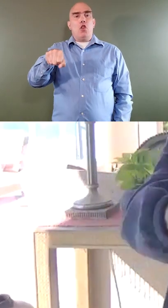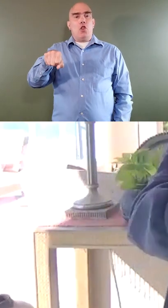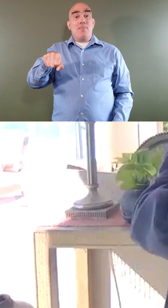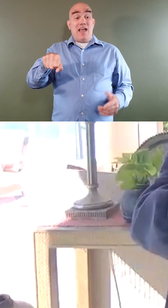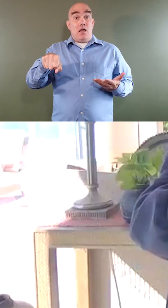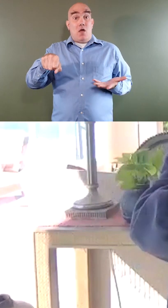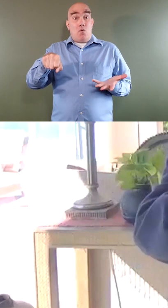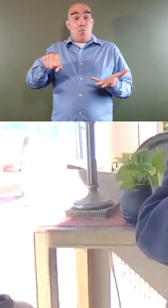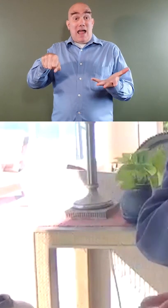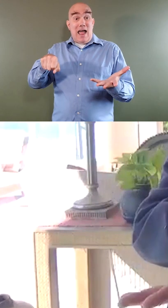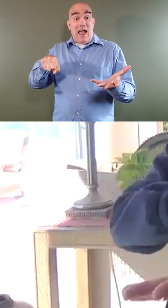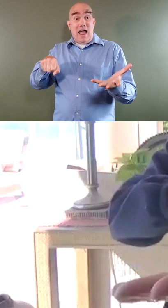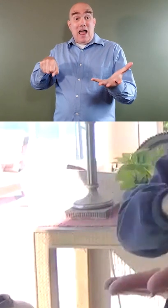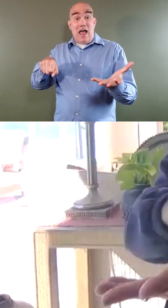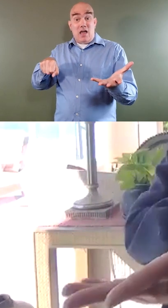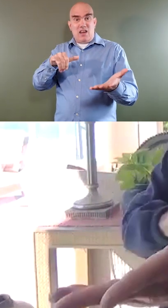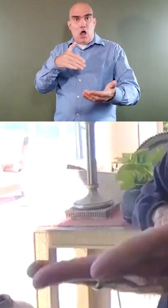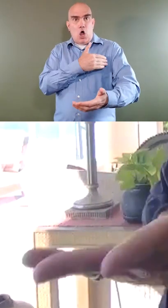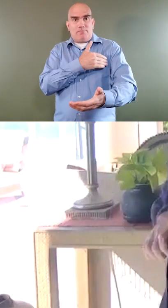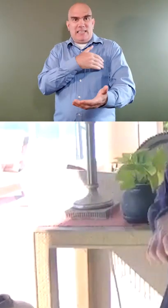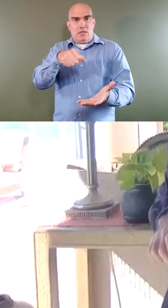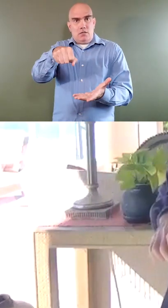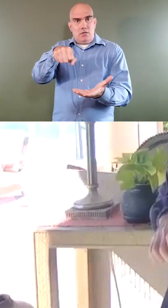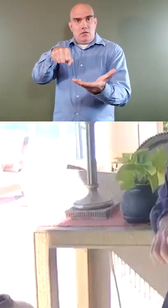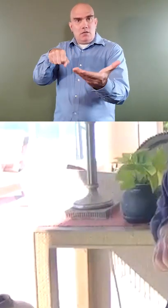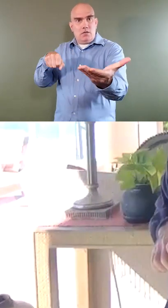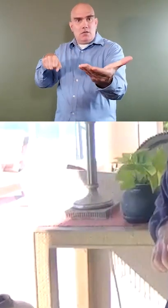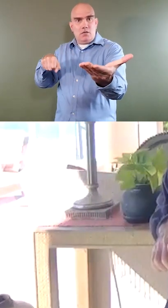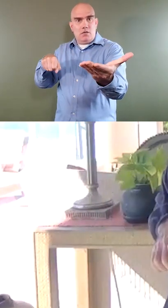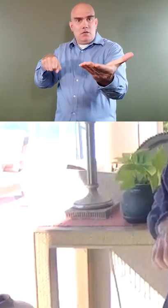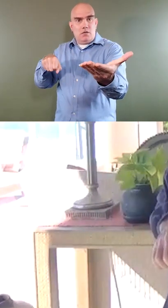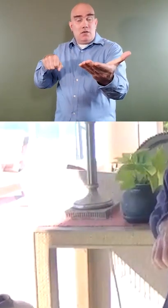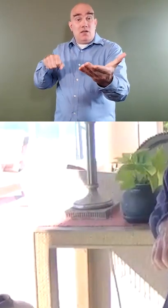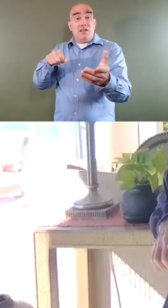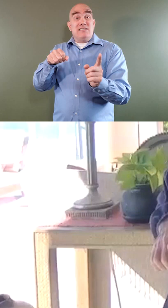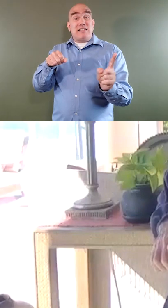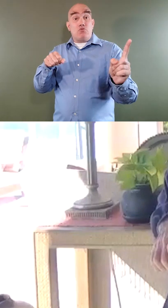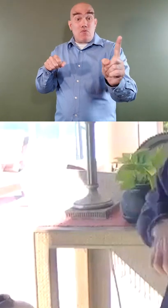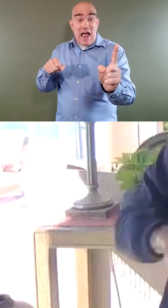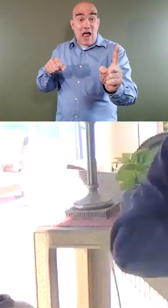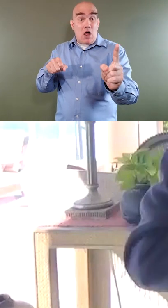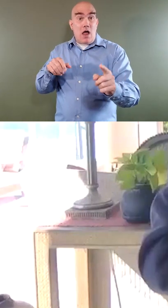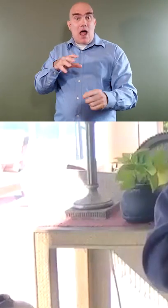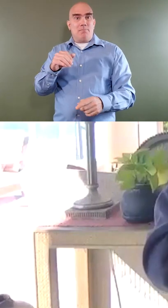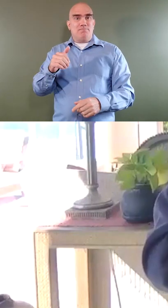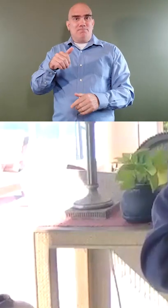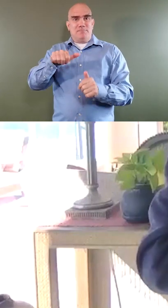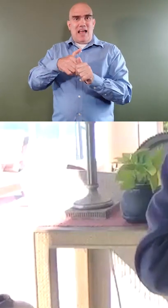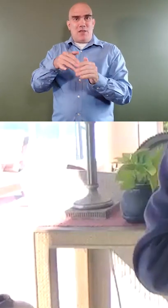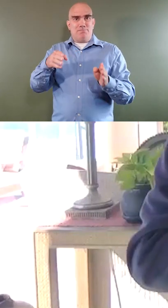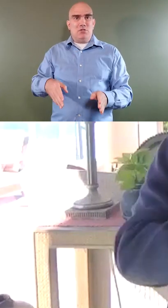going to bring this hand in and around underneath an armpit, step around and back of that, in front of that person, and push them